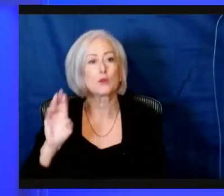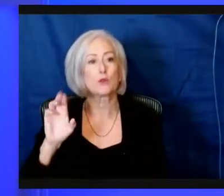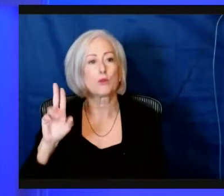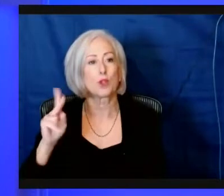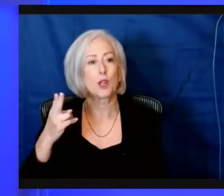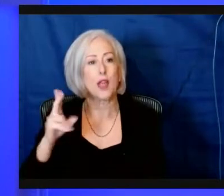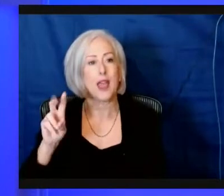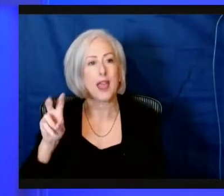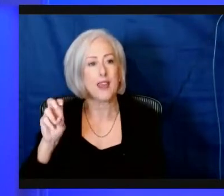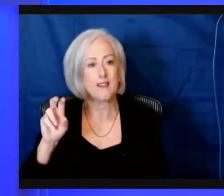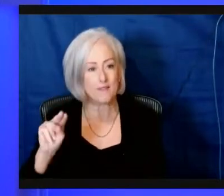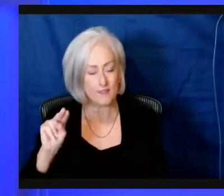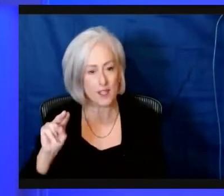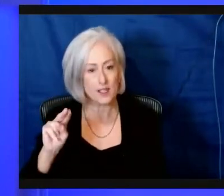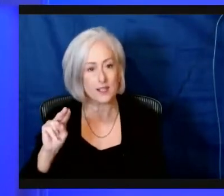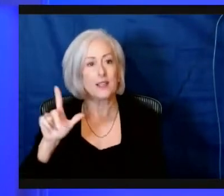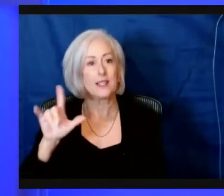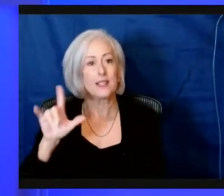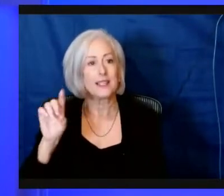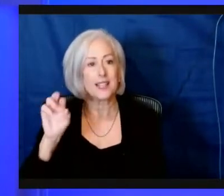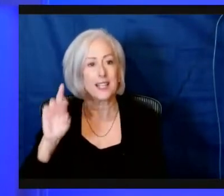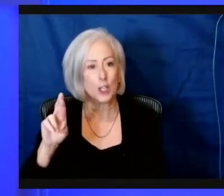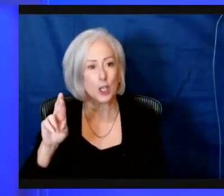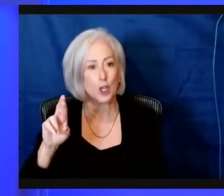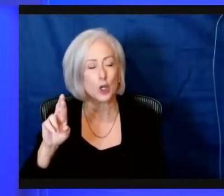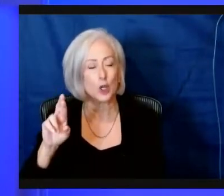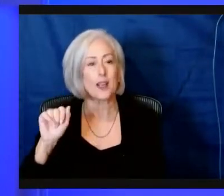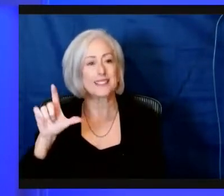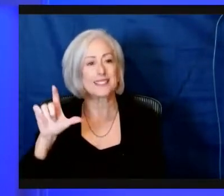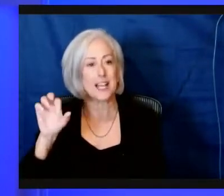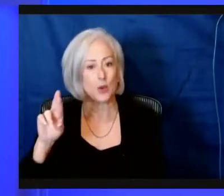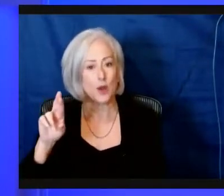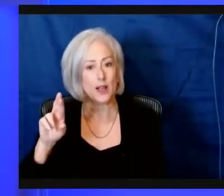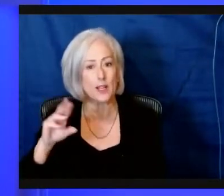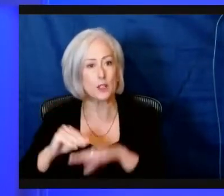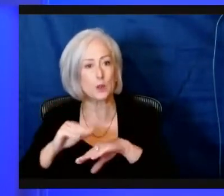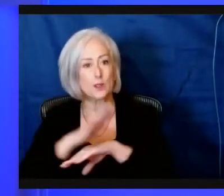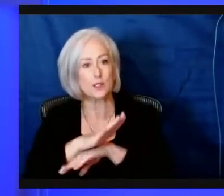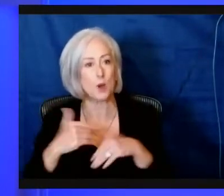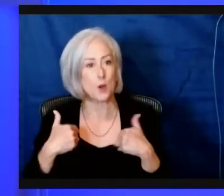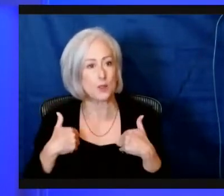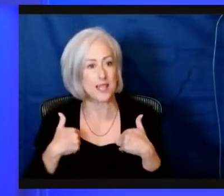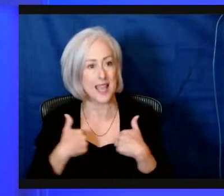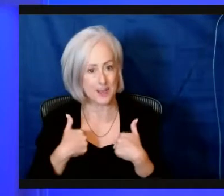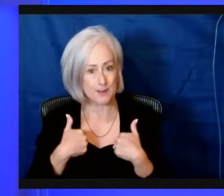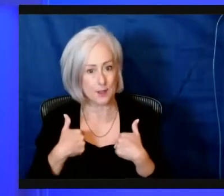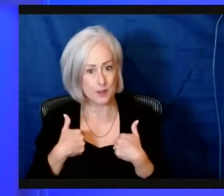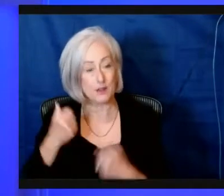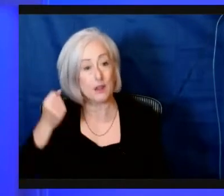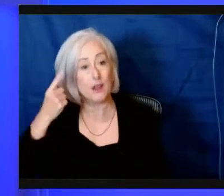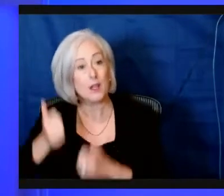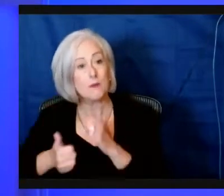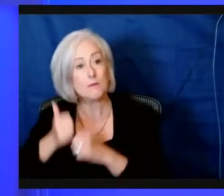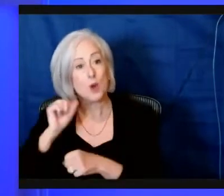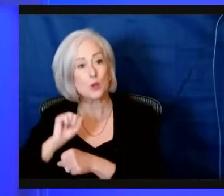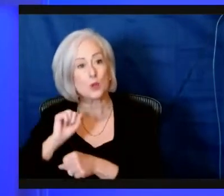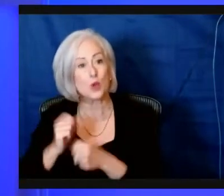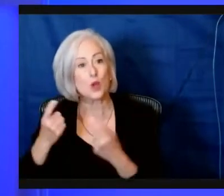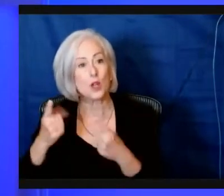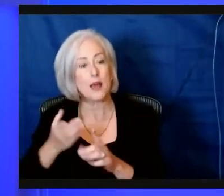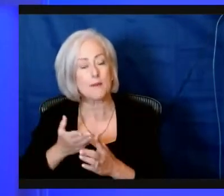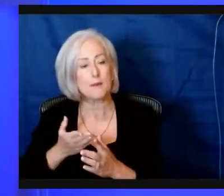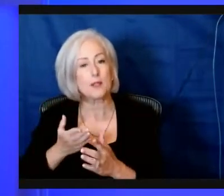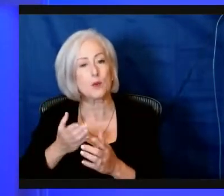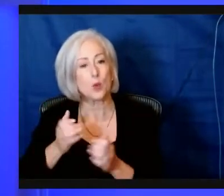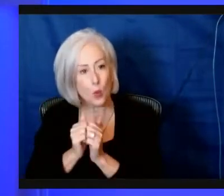Accelerator to actually expose animals, and most of our work is done with mice, to